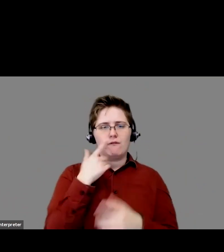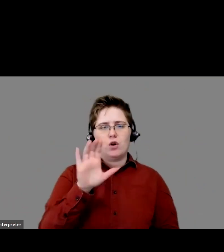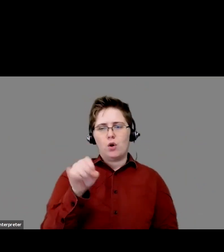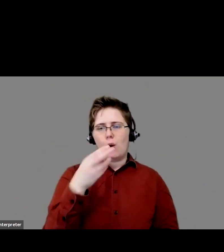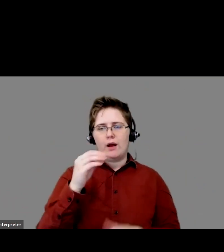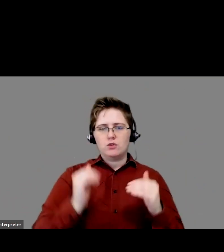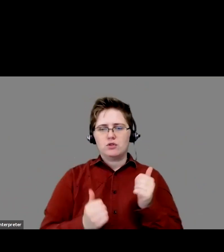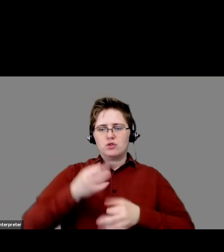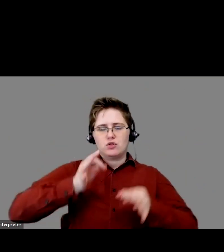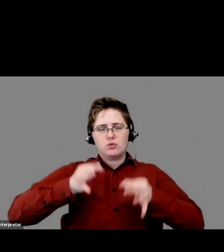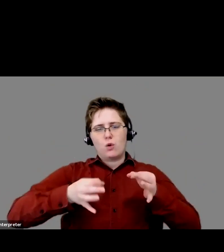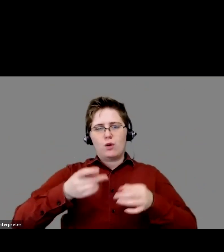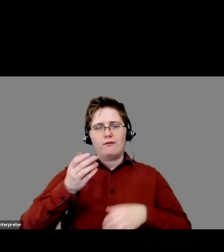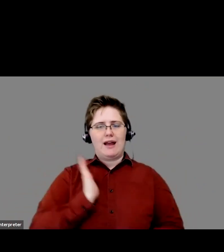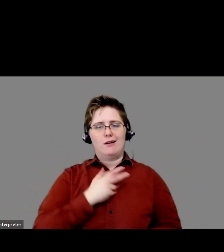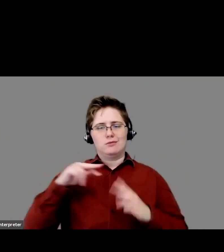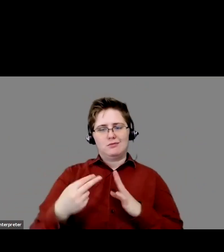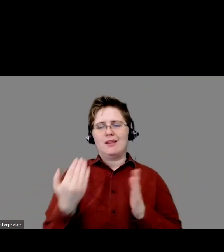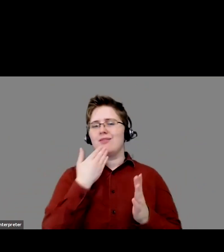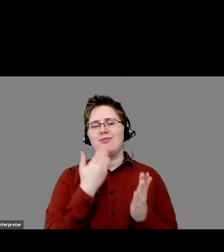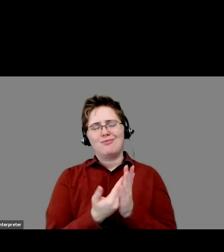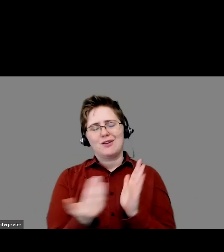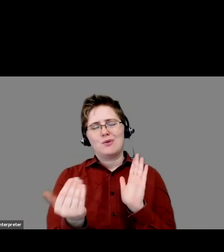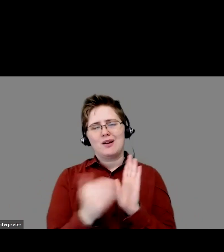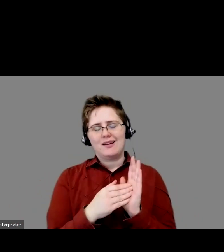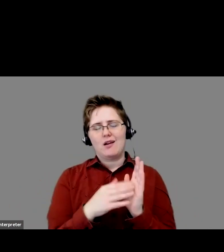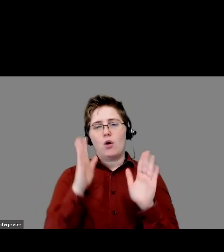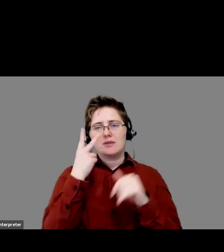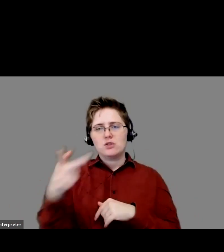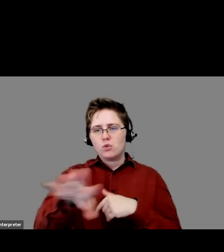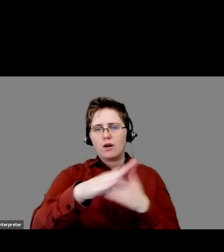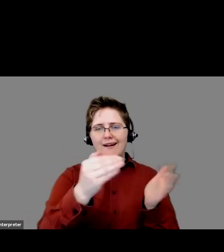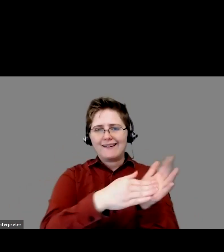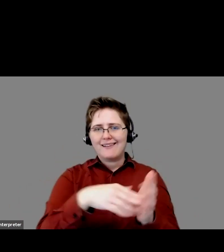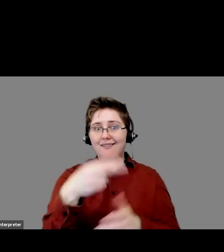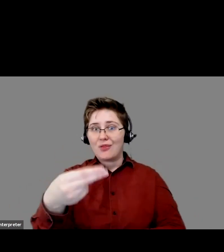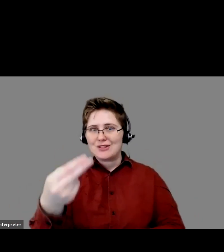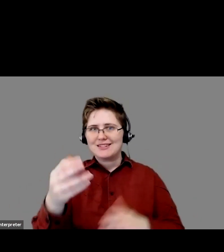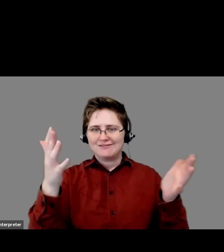Supreme Court on our end. And thank you so much. We hope to see you all again on Thursday